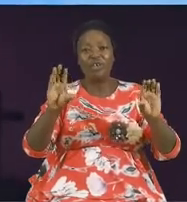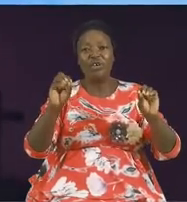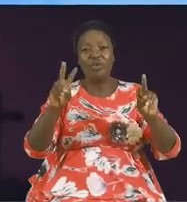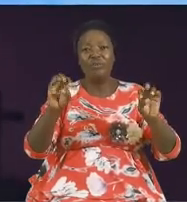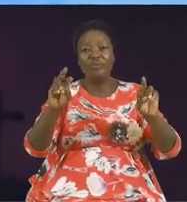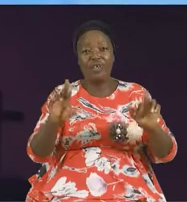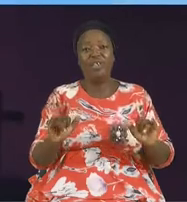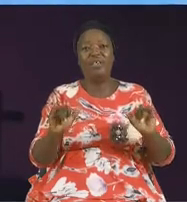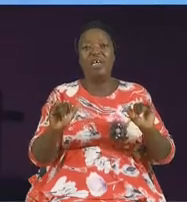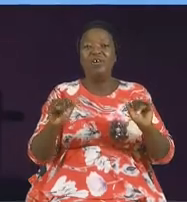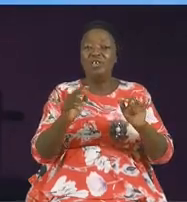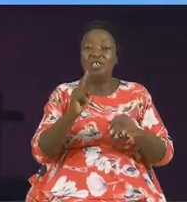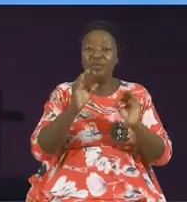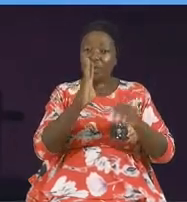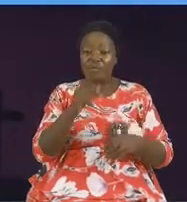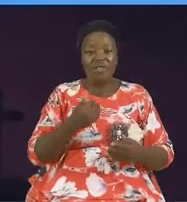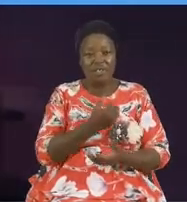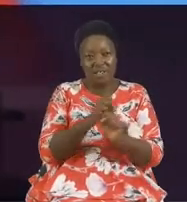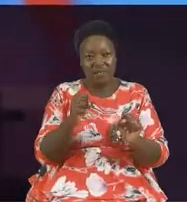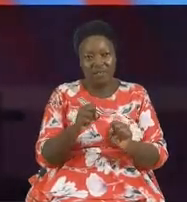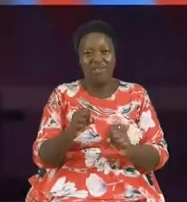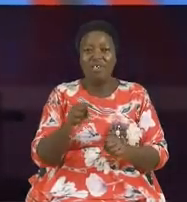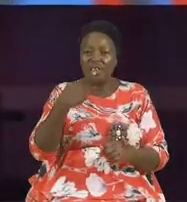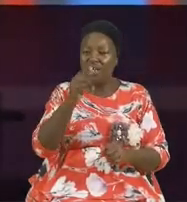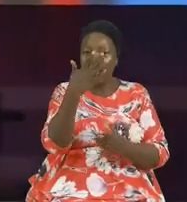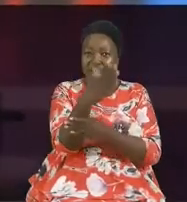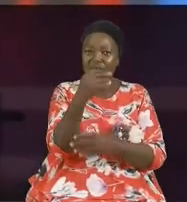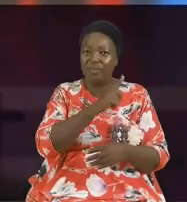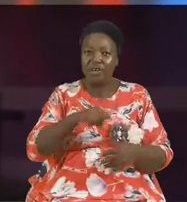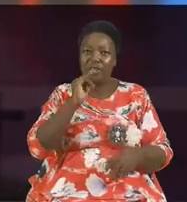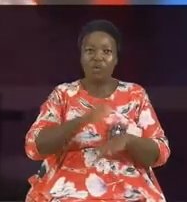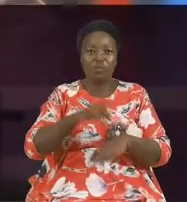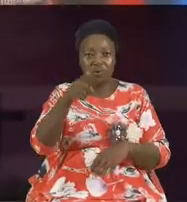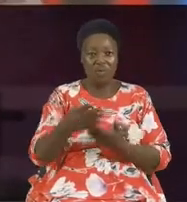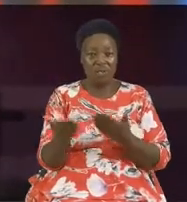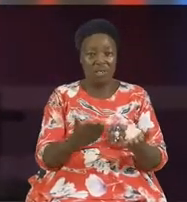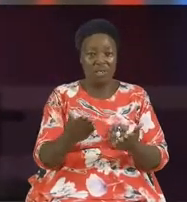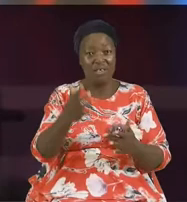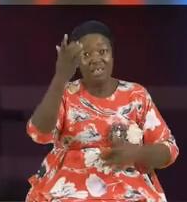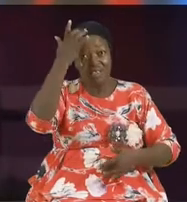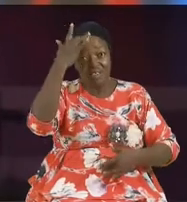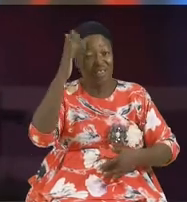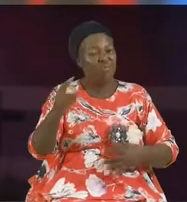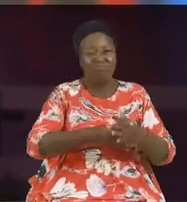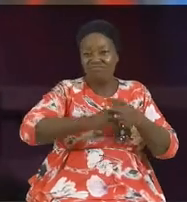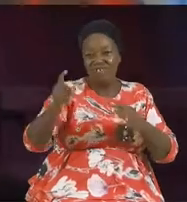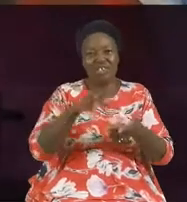Recovery. If you had been sick, the hand of the Lord is upon you